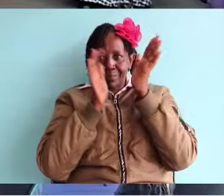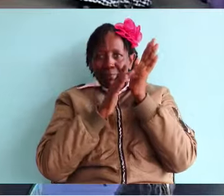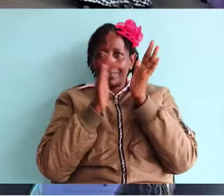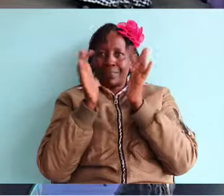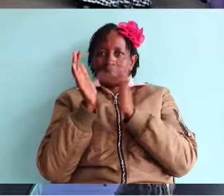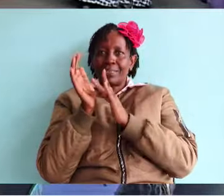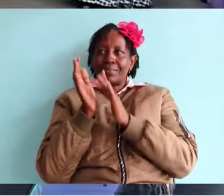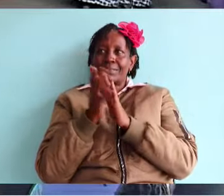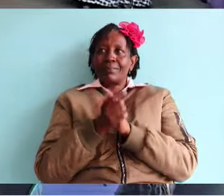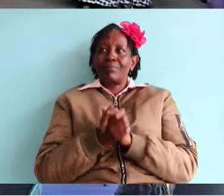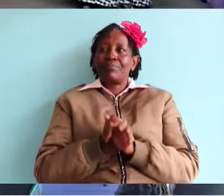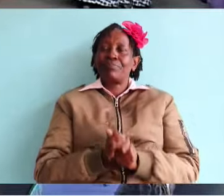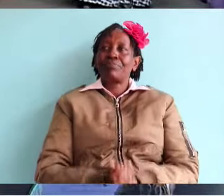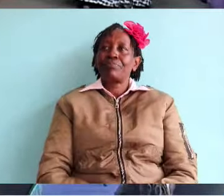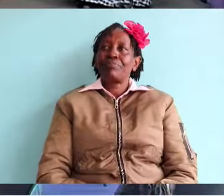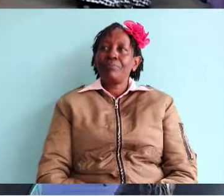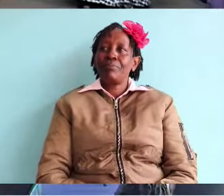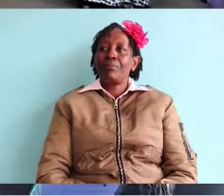our eyes to Him.